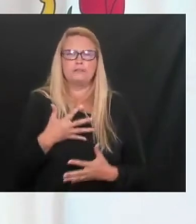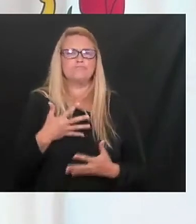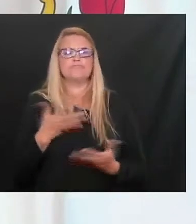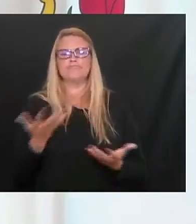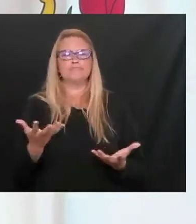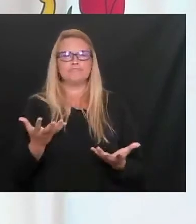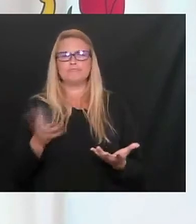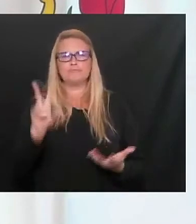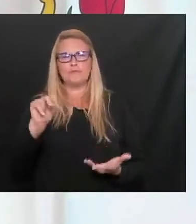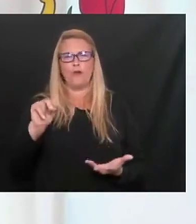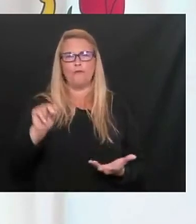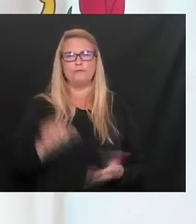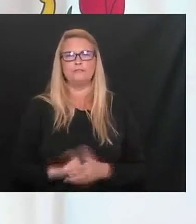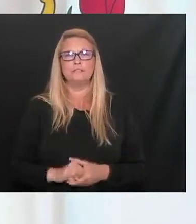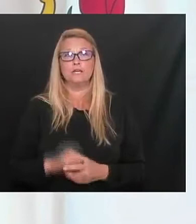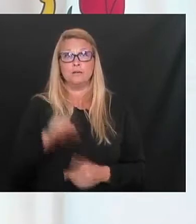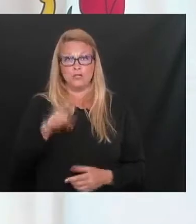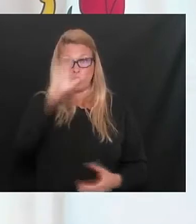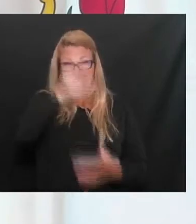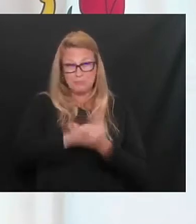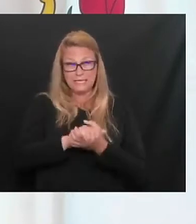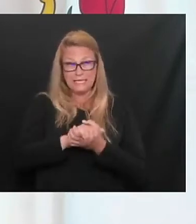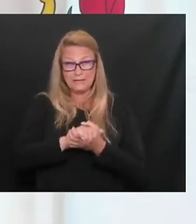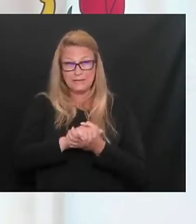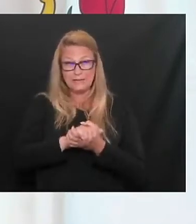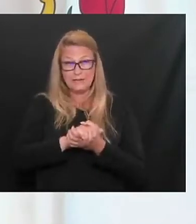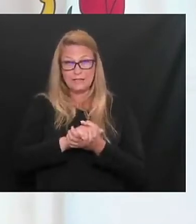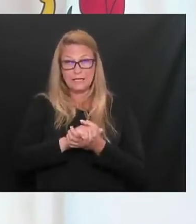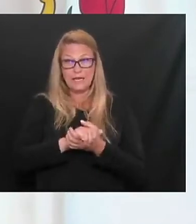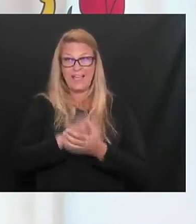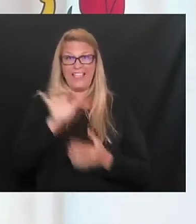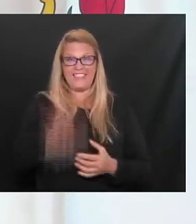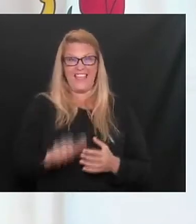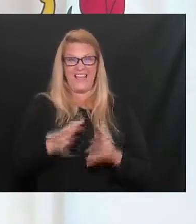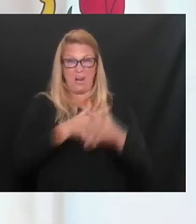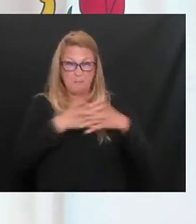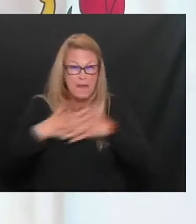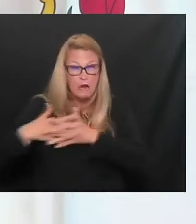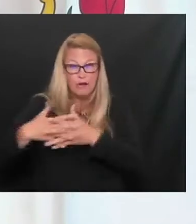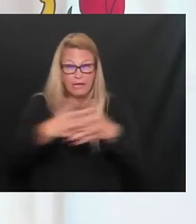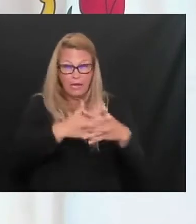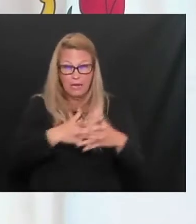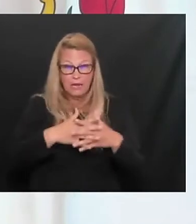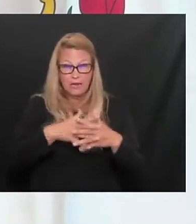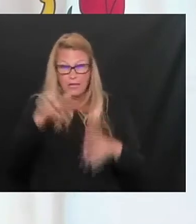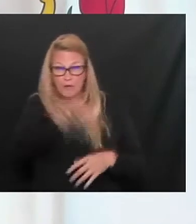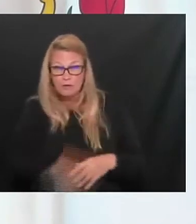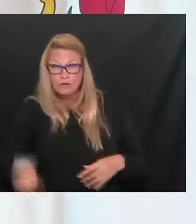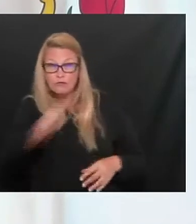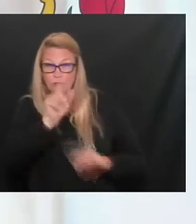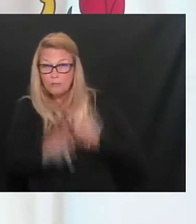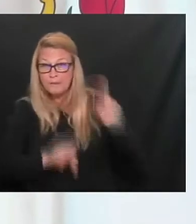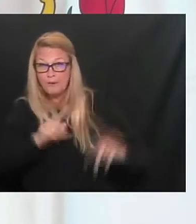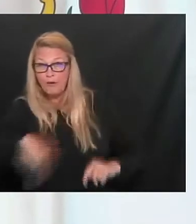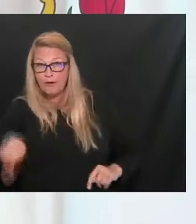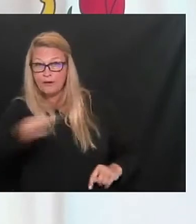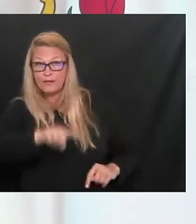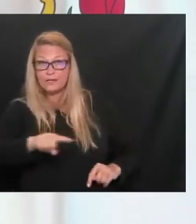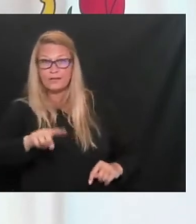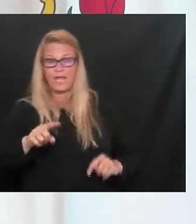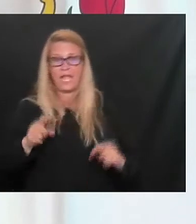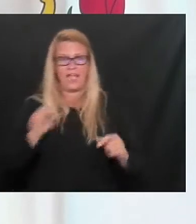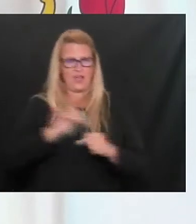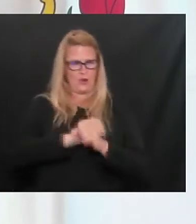believe America, and I'm speaking now to America, but if you believe this thing is wrapped up